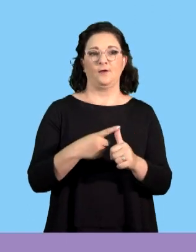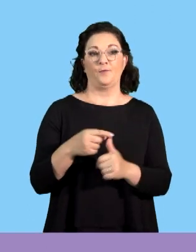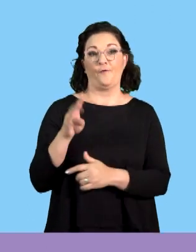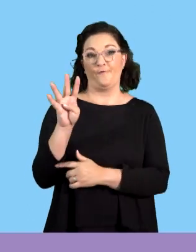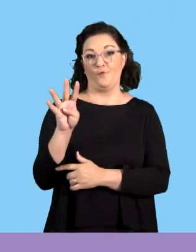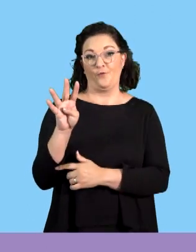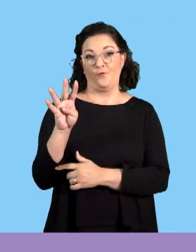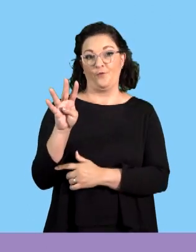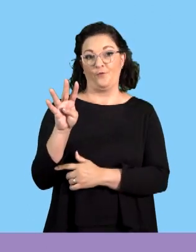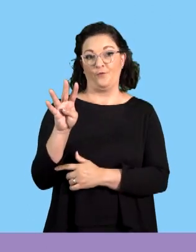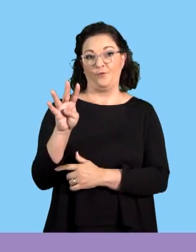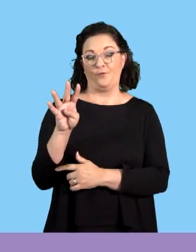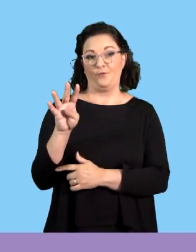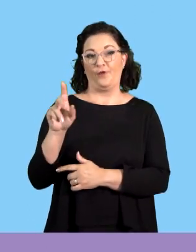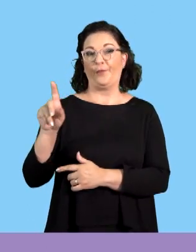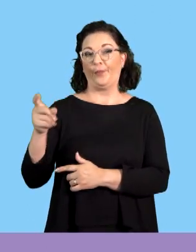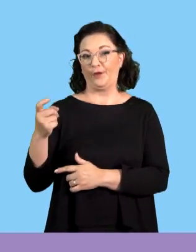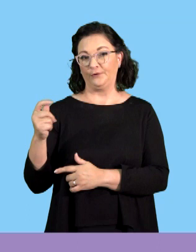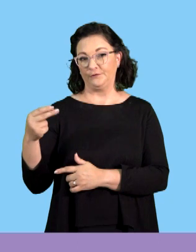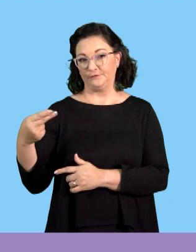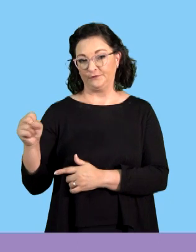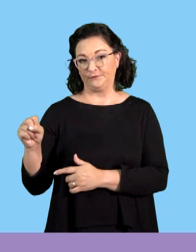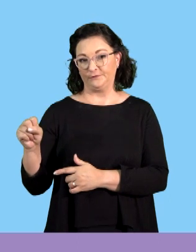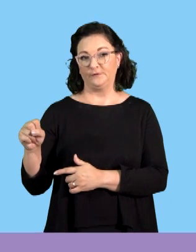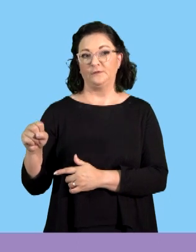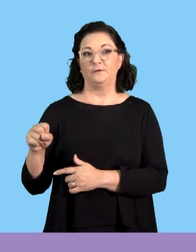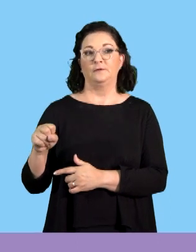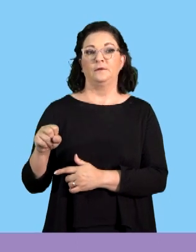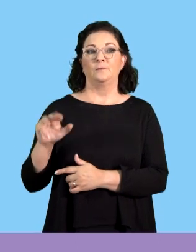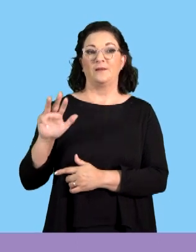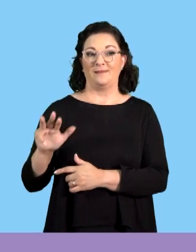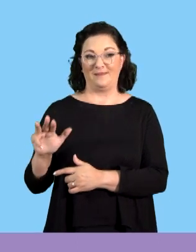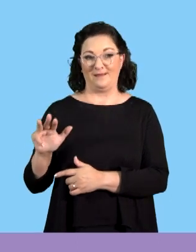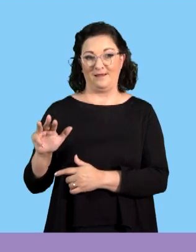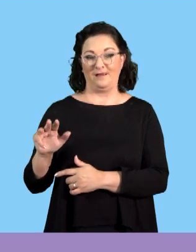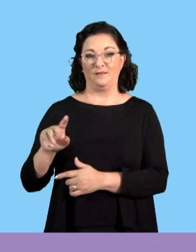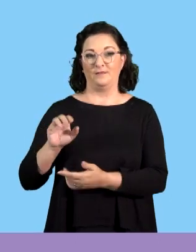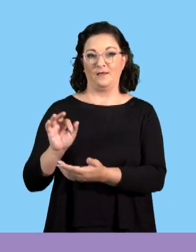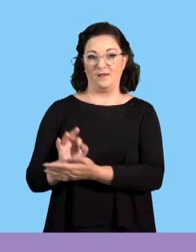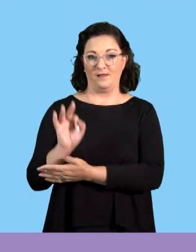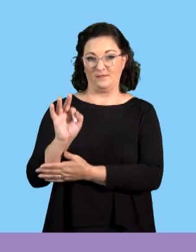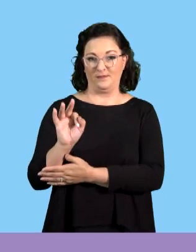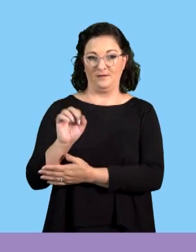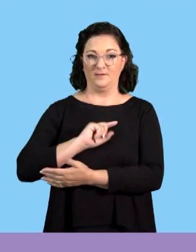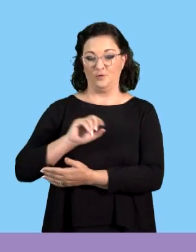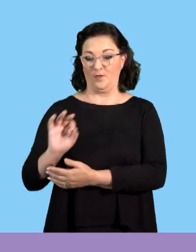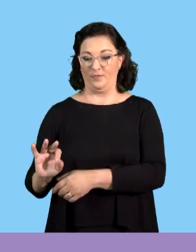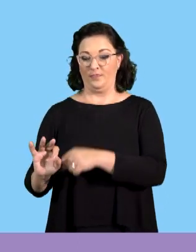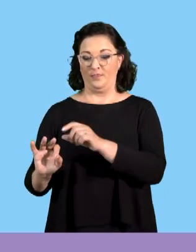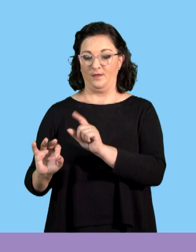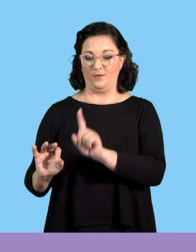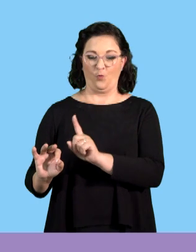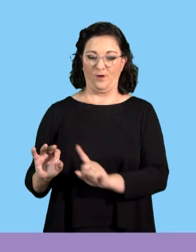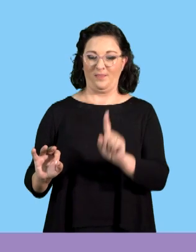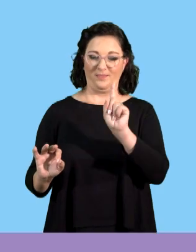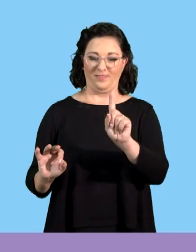So 4 thousandths plus 9 thousandths would be 13 thousandths, which gives you a 3 here. We